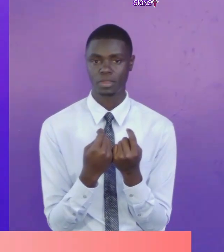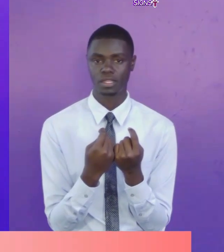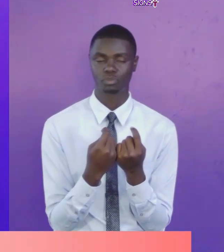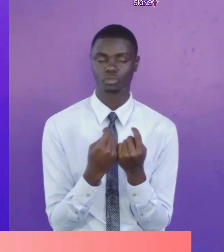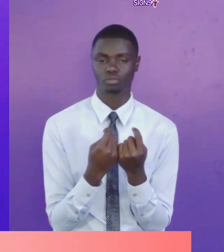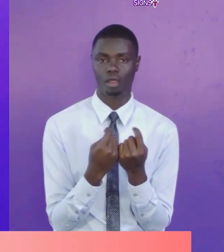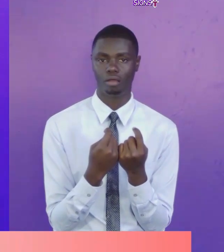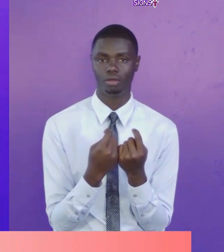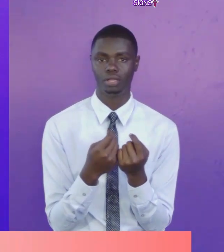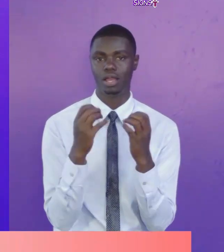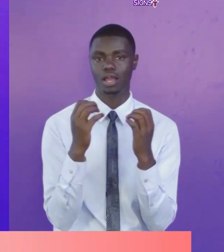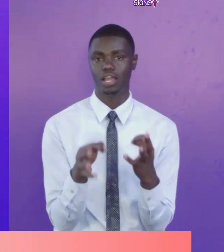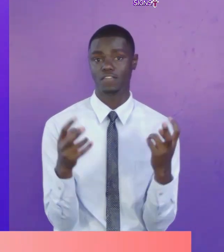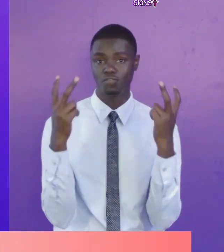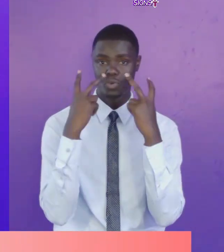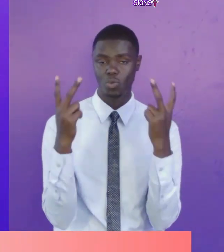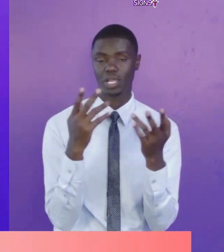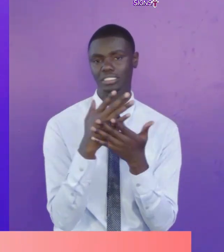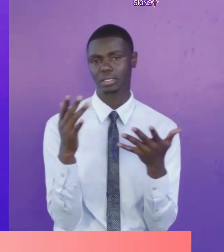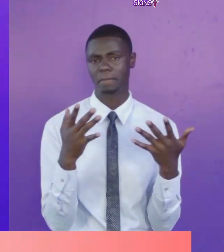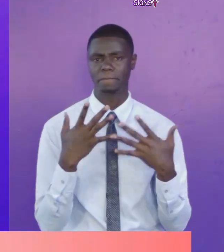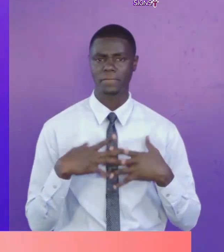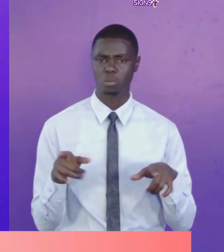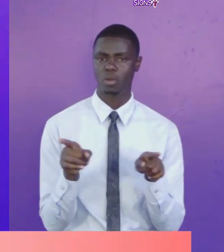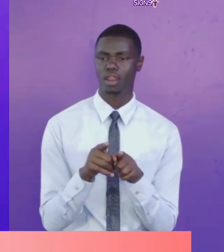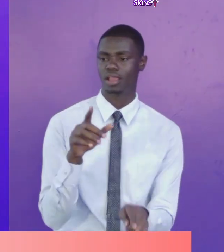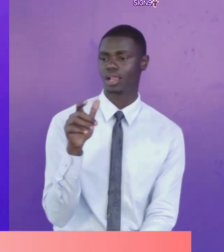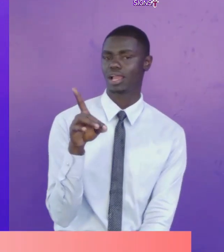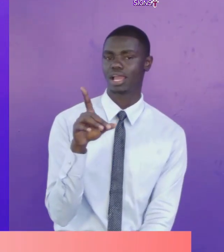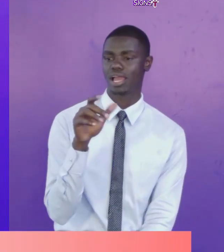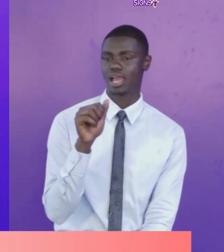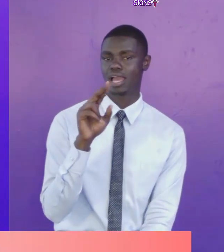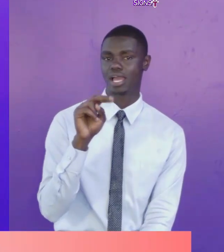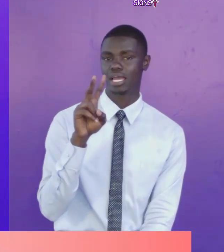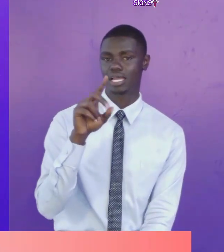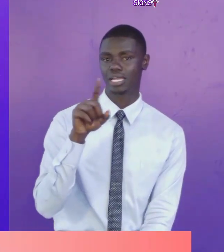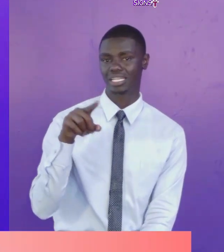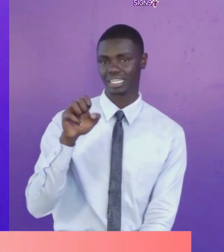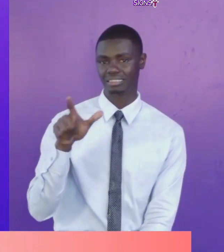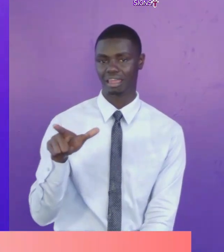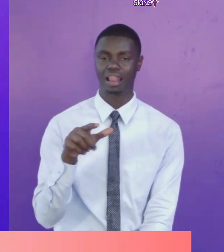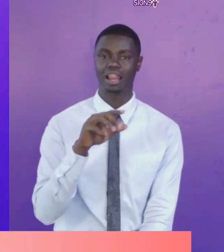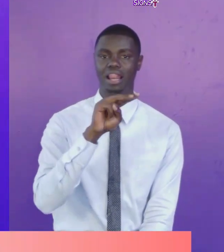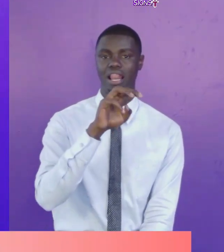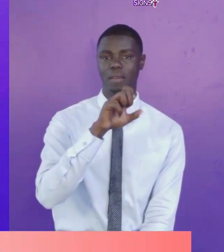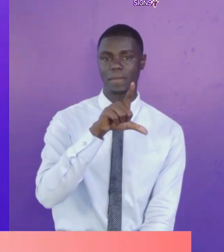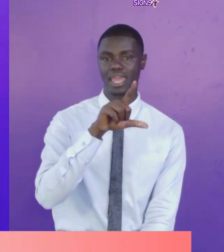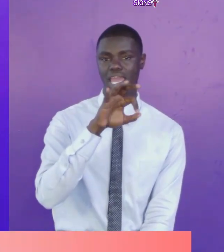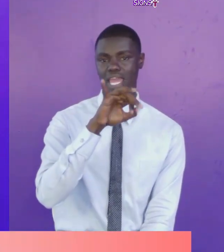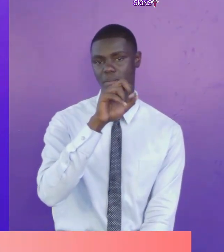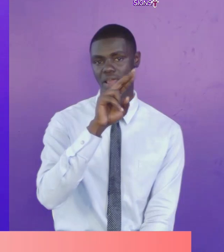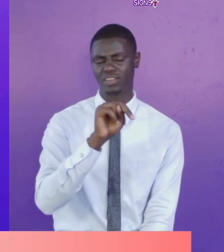If you look at some guys like Denzel Dumfries, Memphis Depay, there is a time